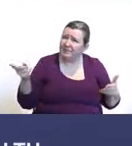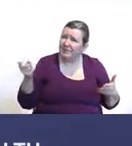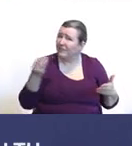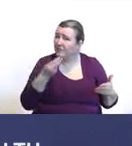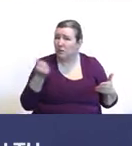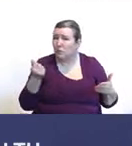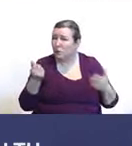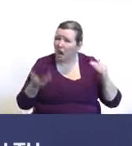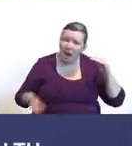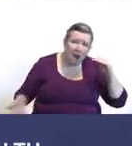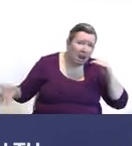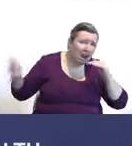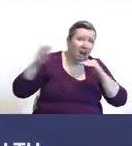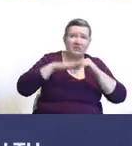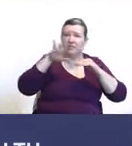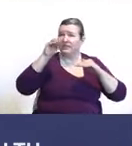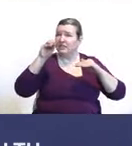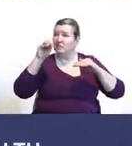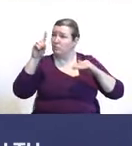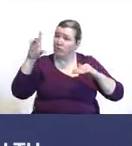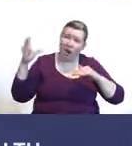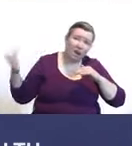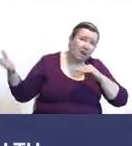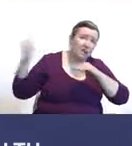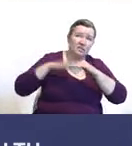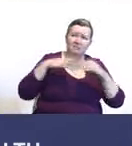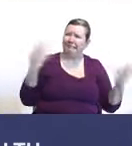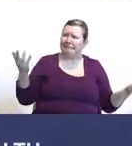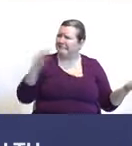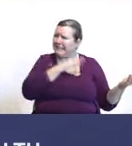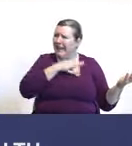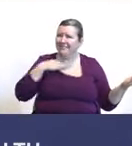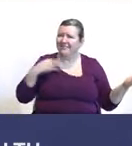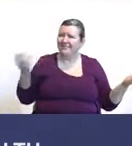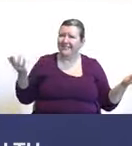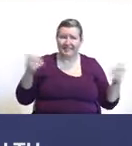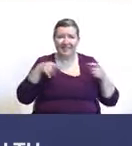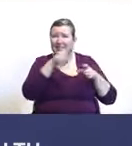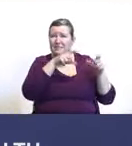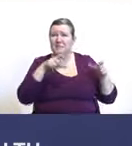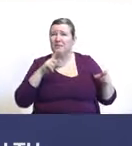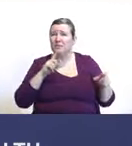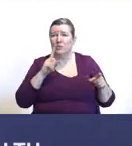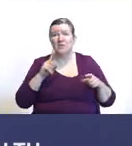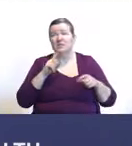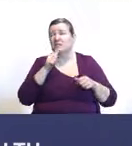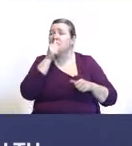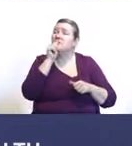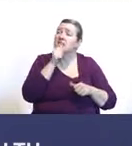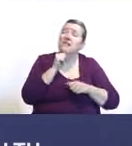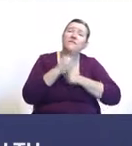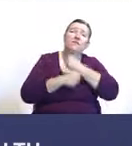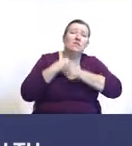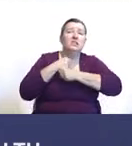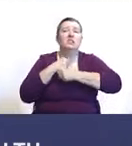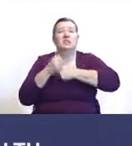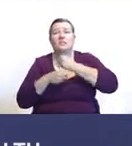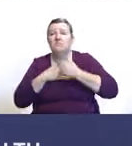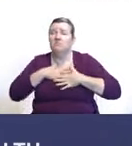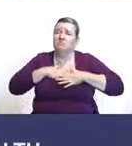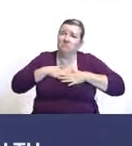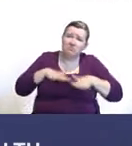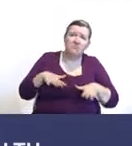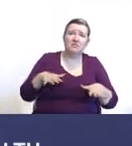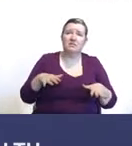100? Yeah. These are desperate, real heartbreaking cases. I believe you care, Governor, but what do you tell